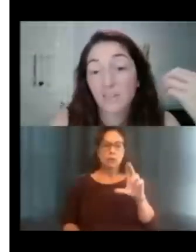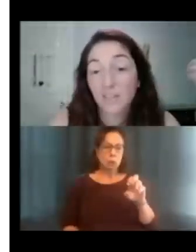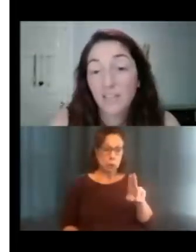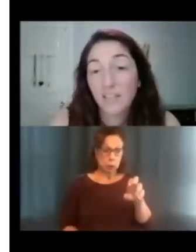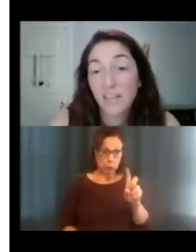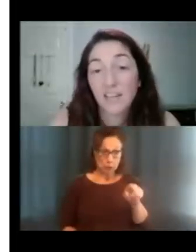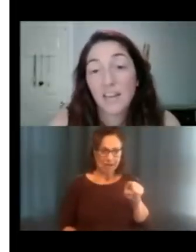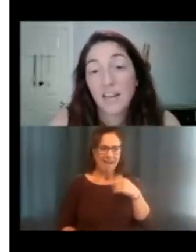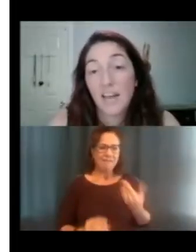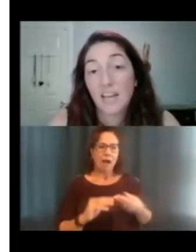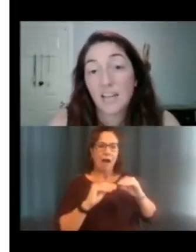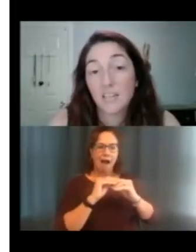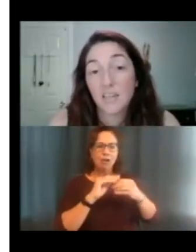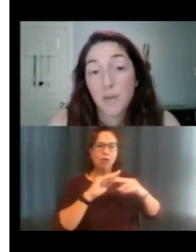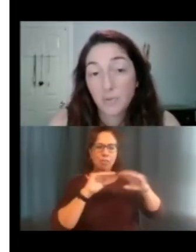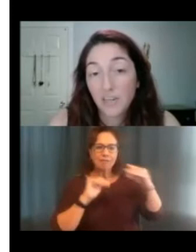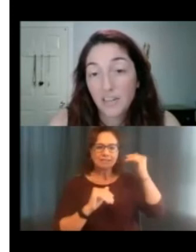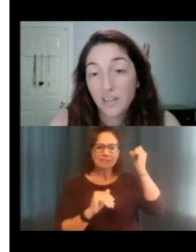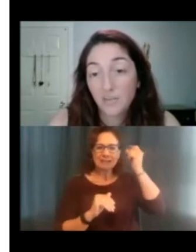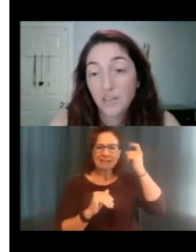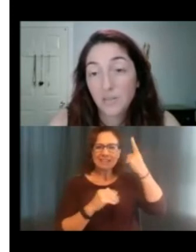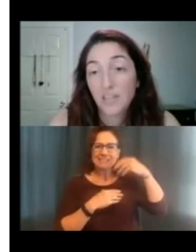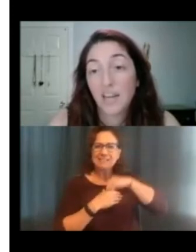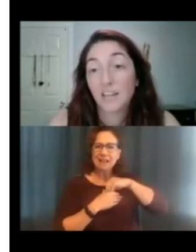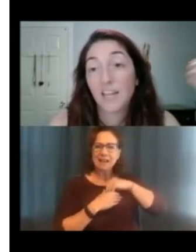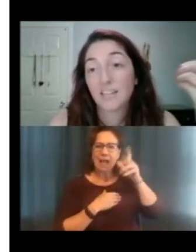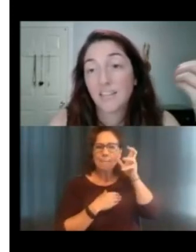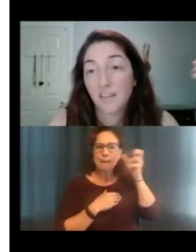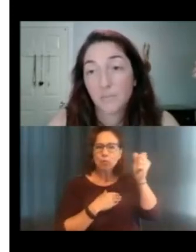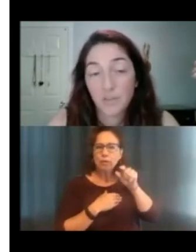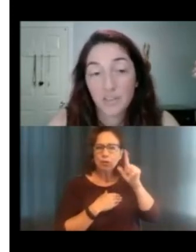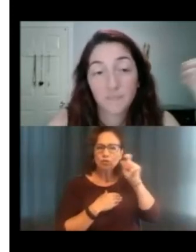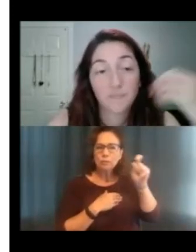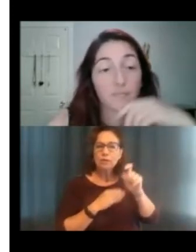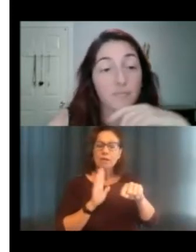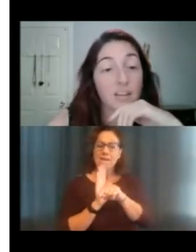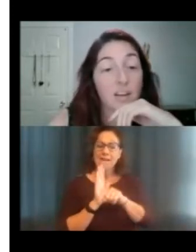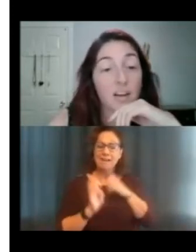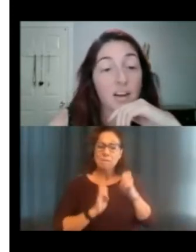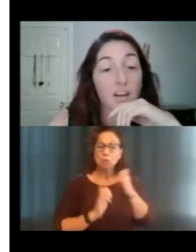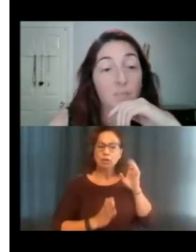higher levels of insight and memory in their dreams and less negative emotion.